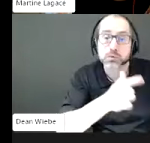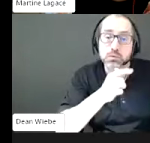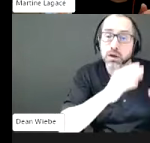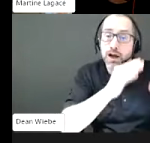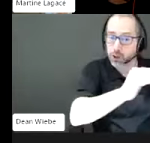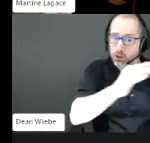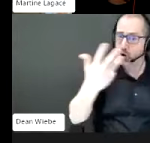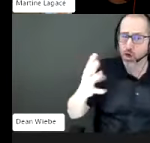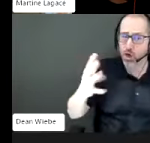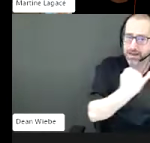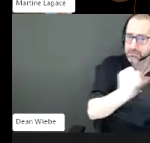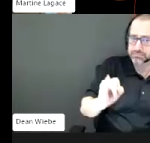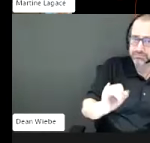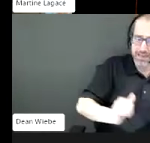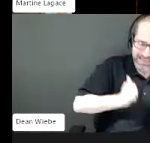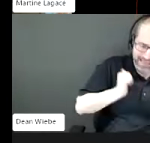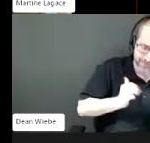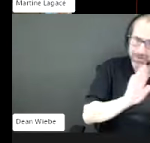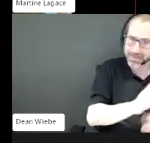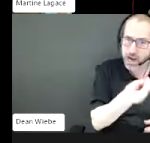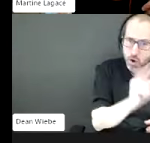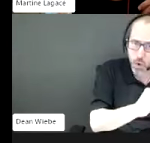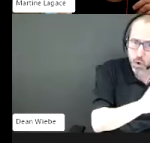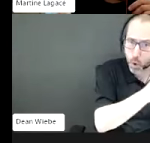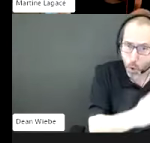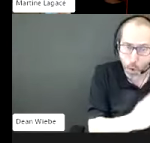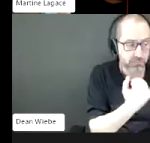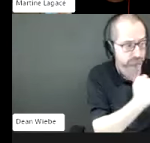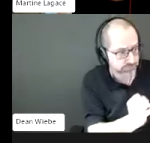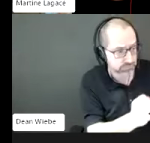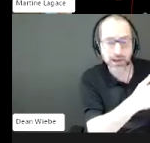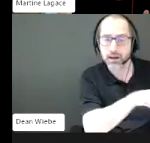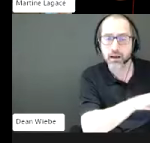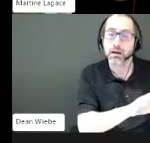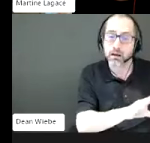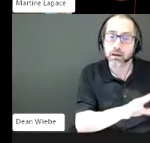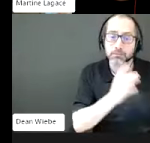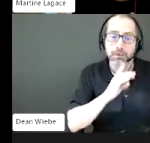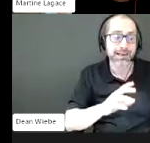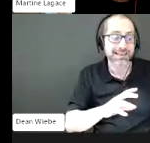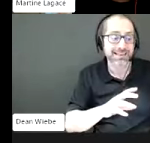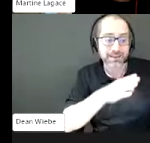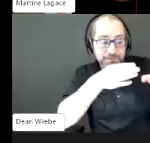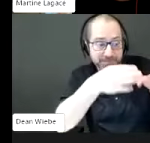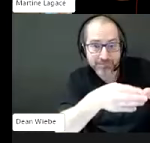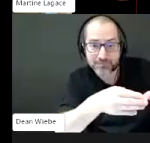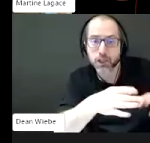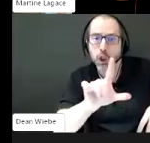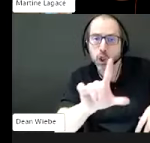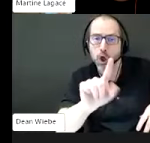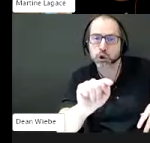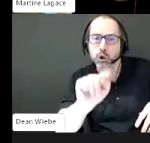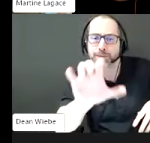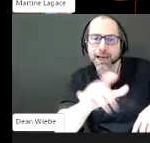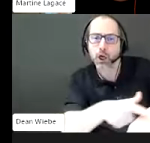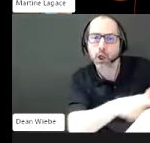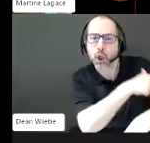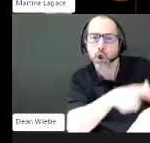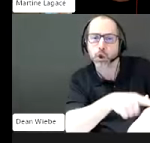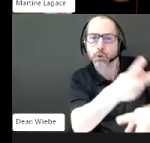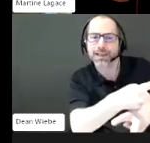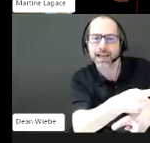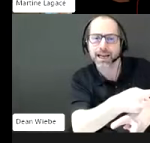living into their own home. Ageism targeting older adults living in long-term care facility was way